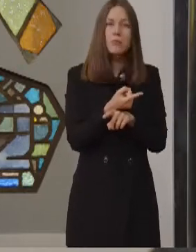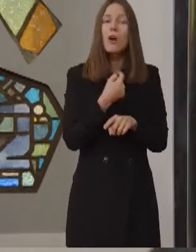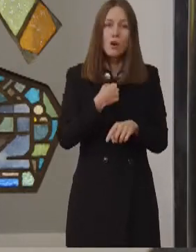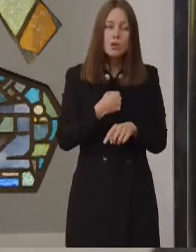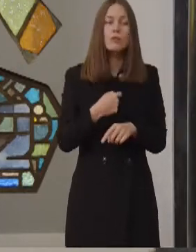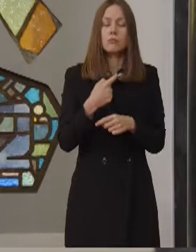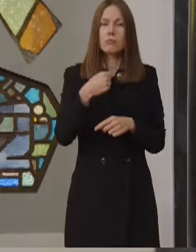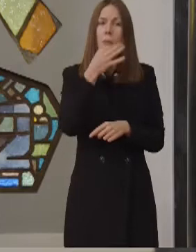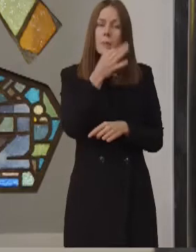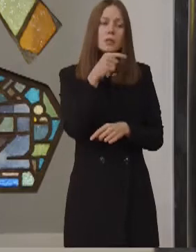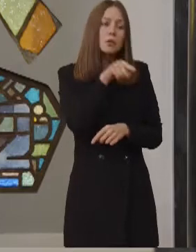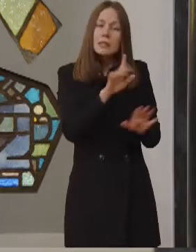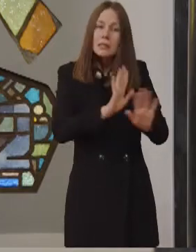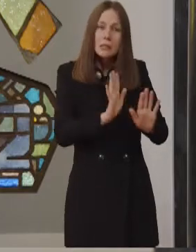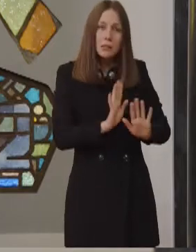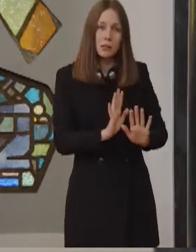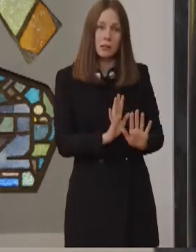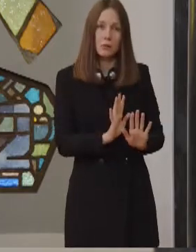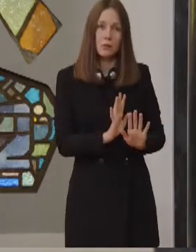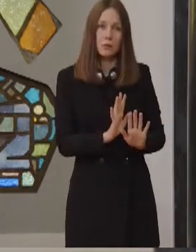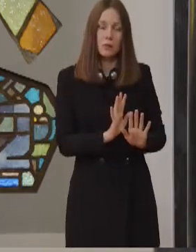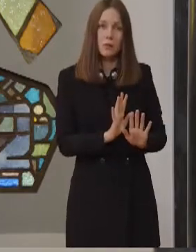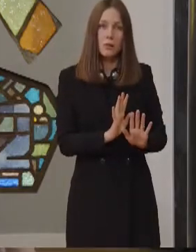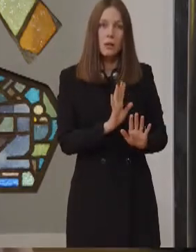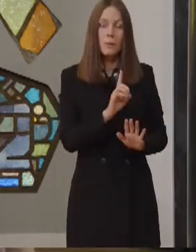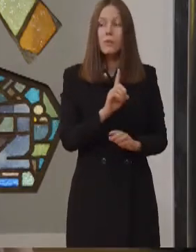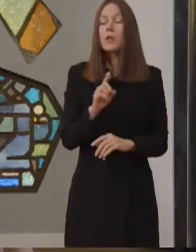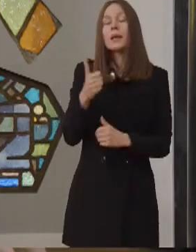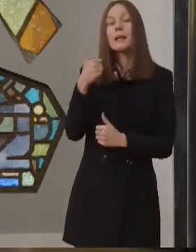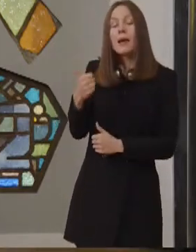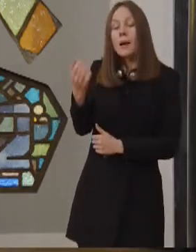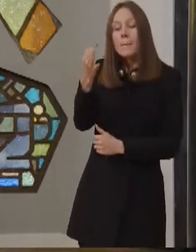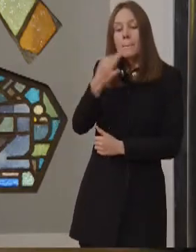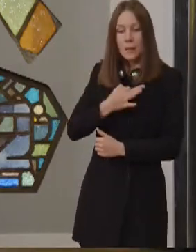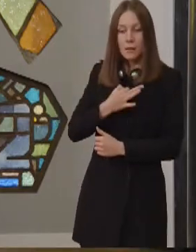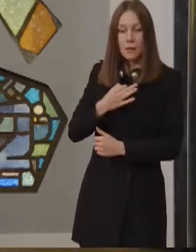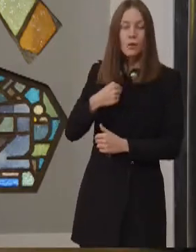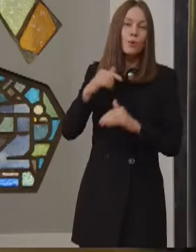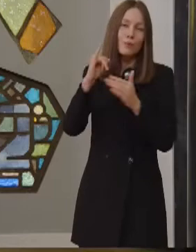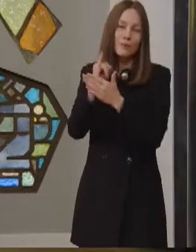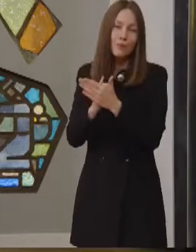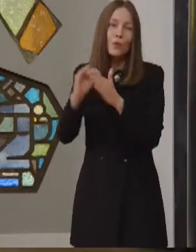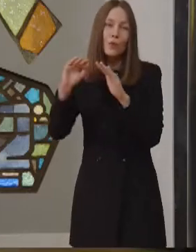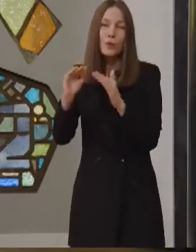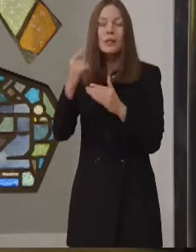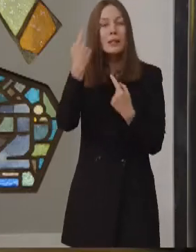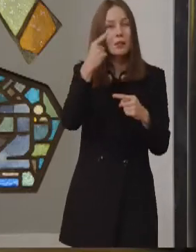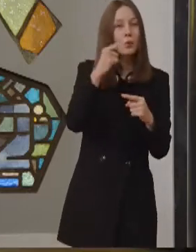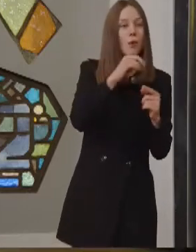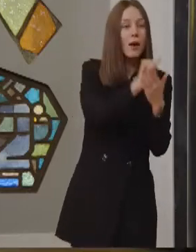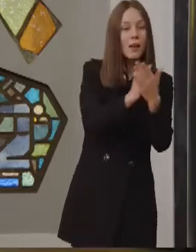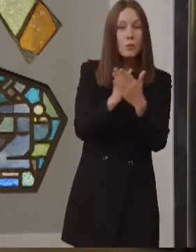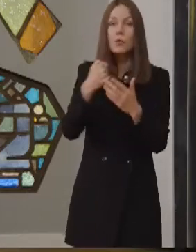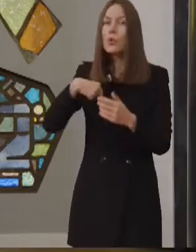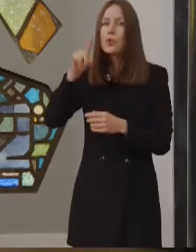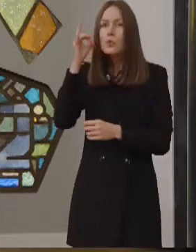don't want any hate speech against them. I don't want this to be tolerated. Well, I do apologize